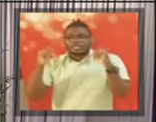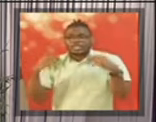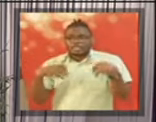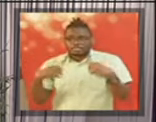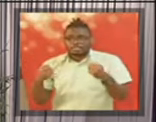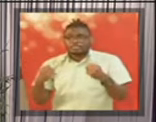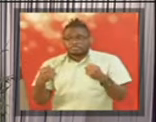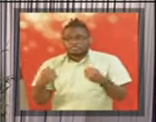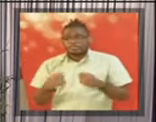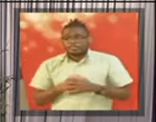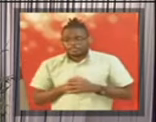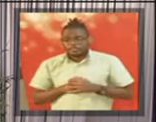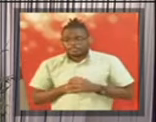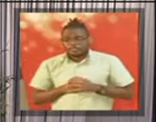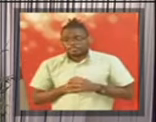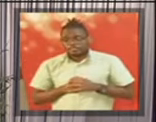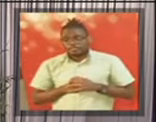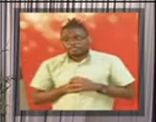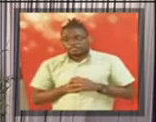One brief question.